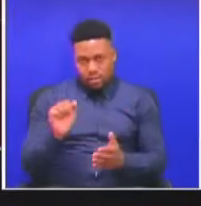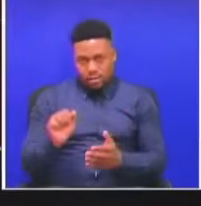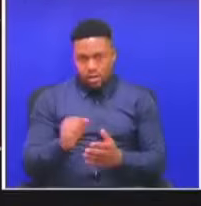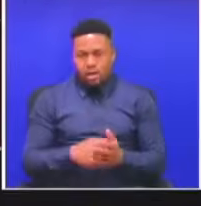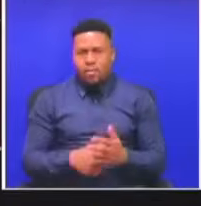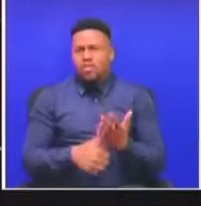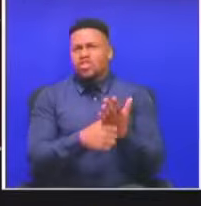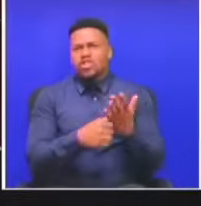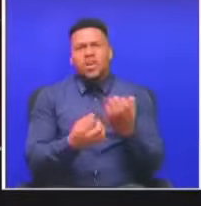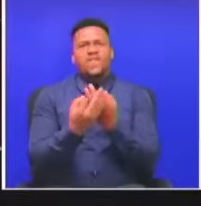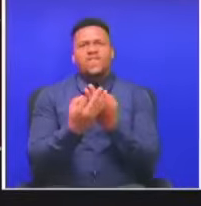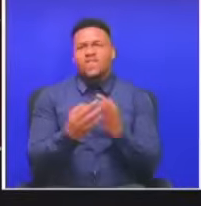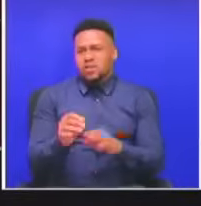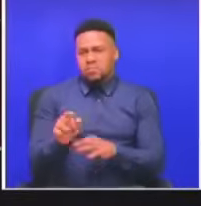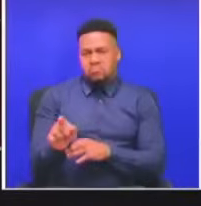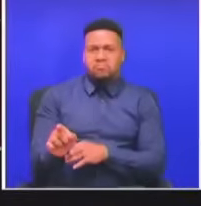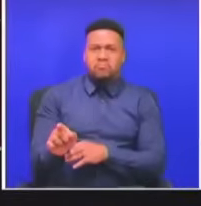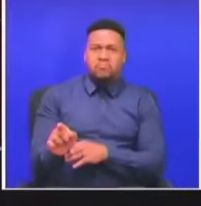the AGOA